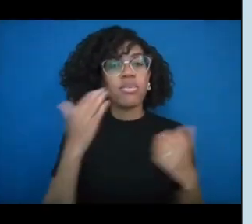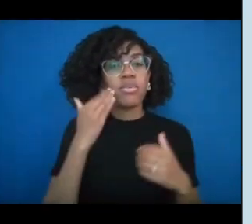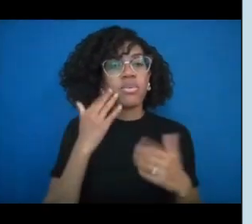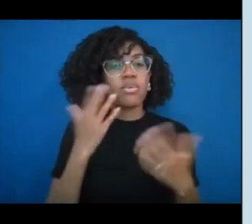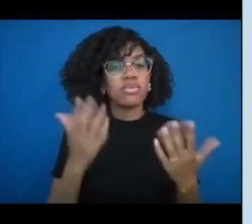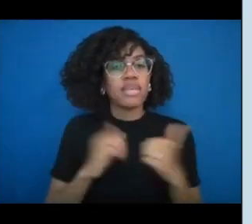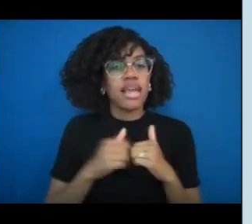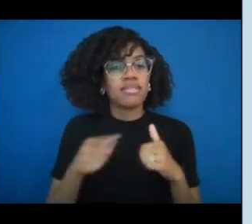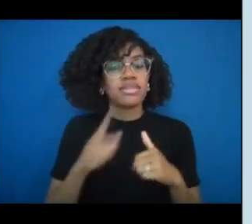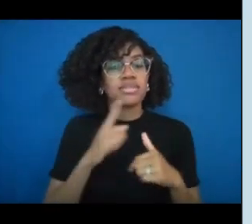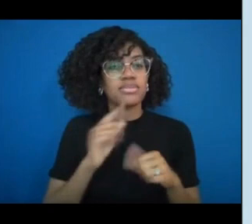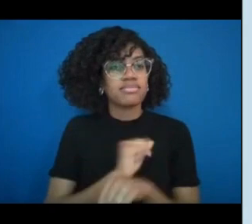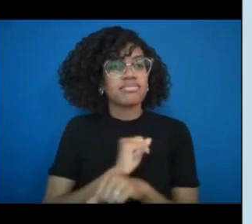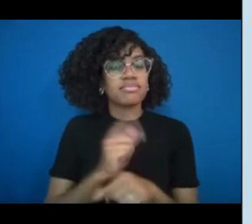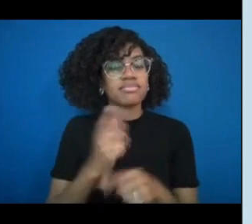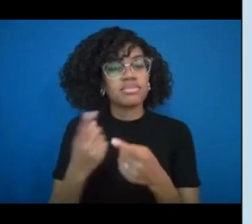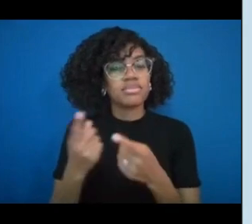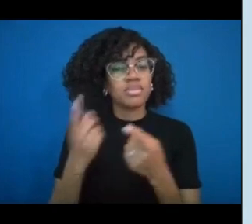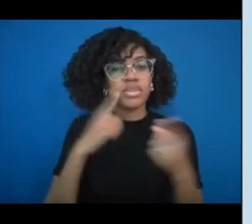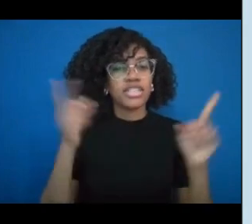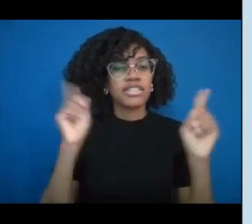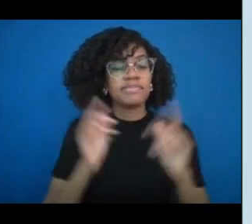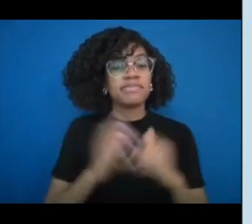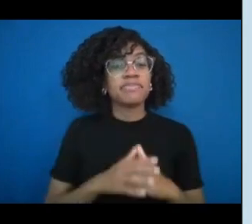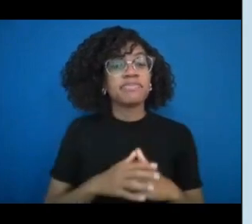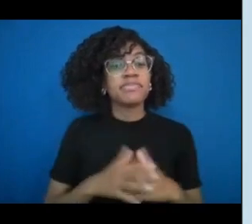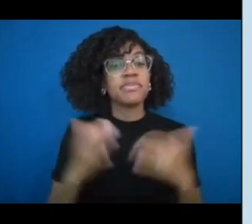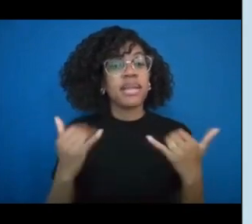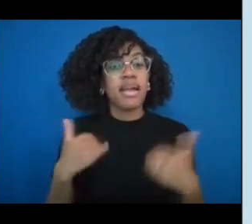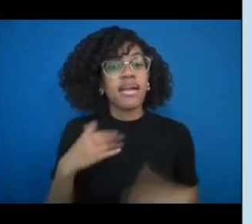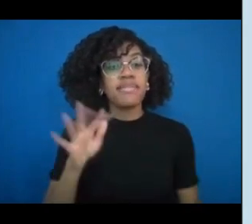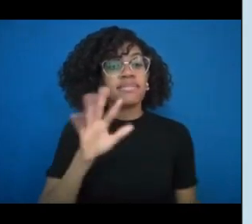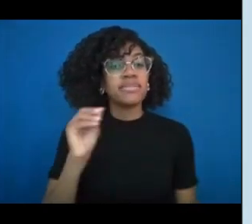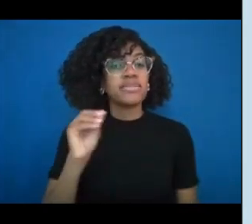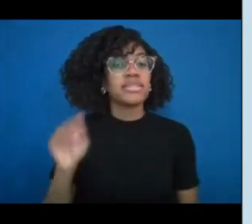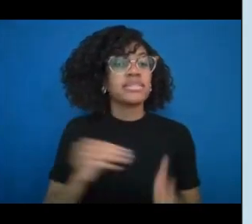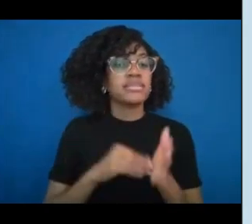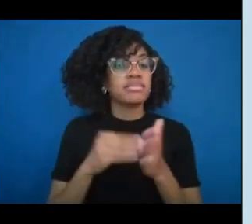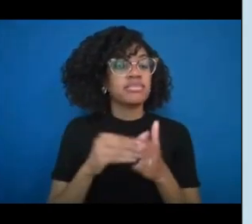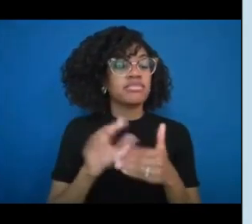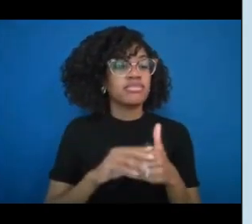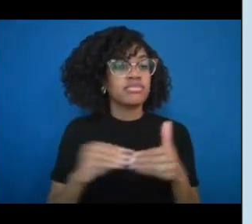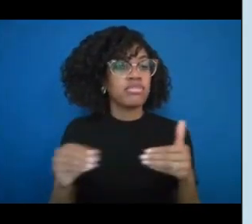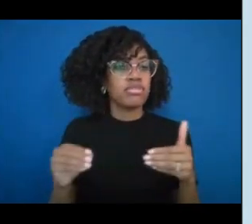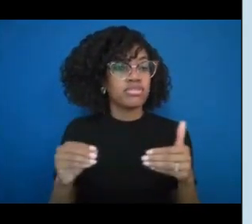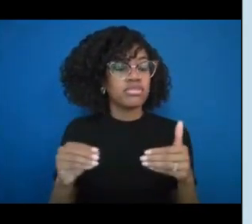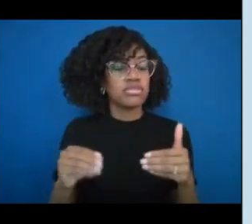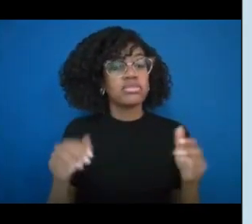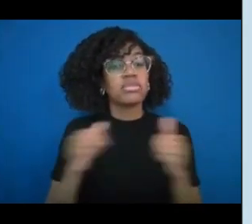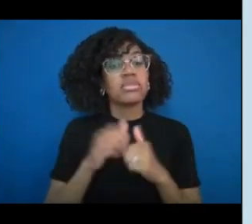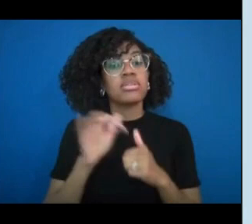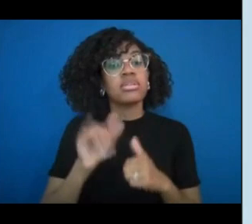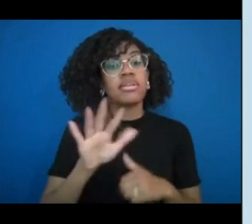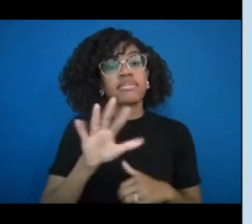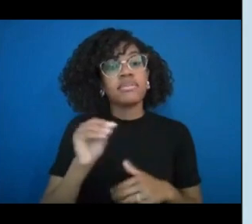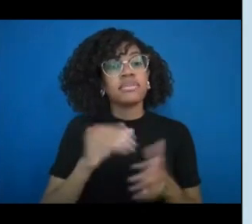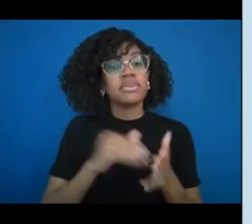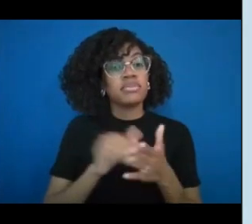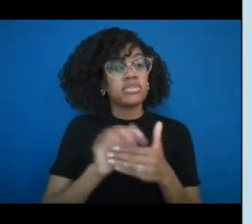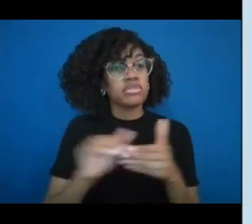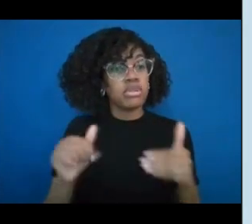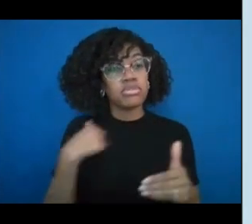actually going to work. Right now we have $50 million. With that $50 million, we anticipate